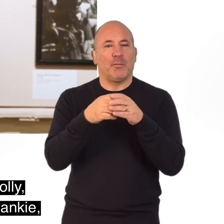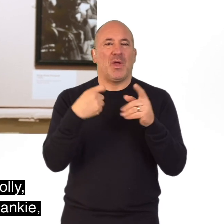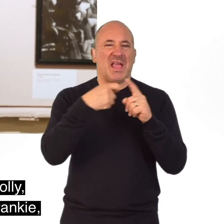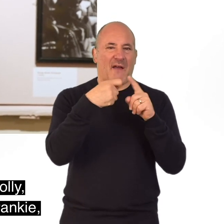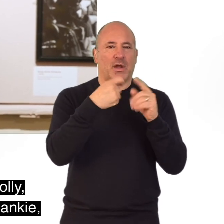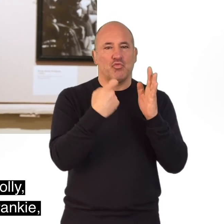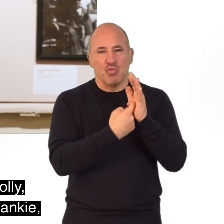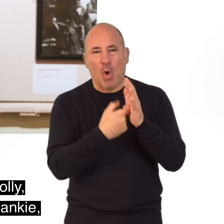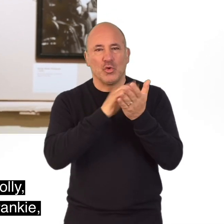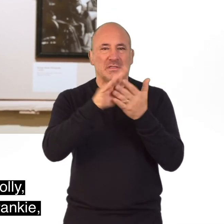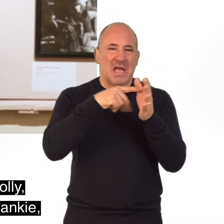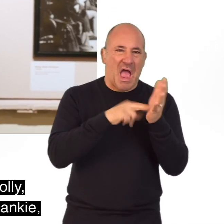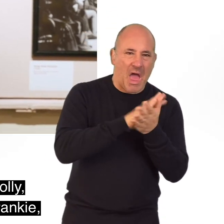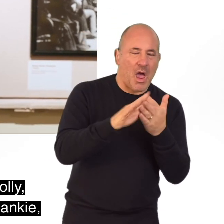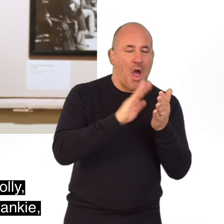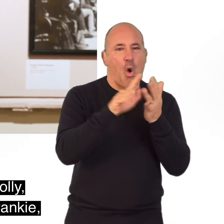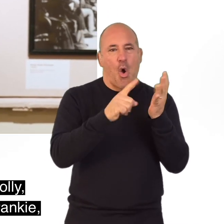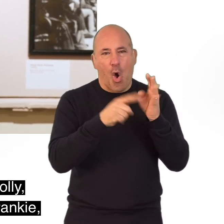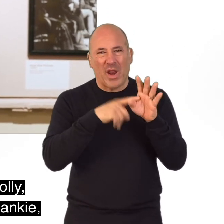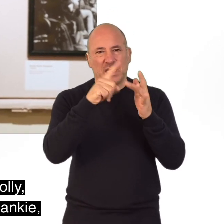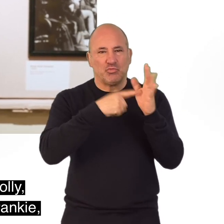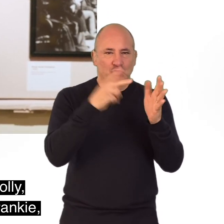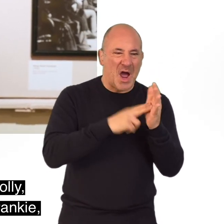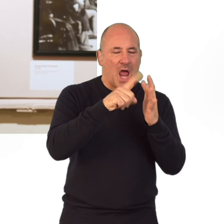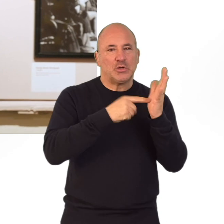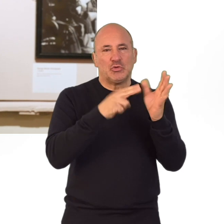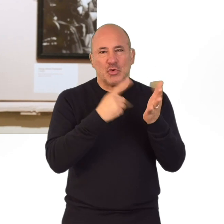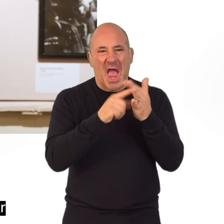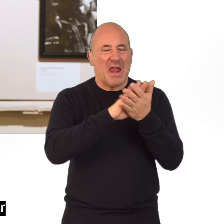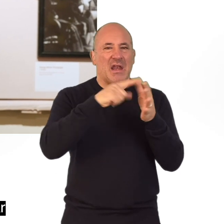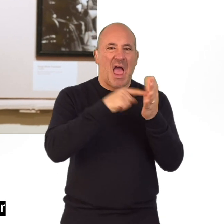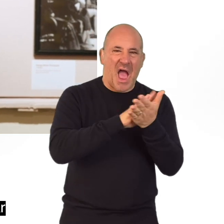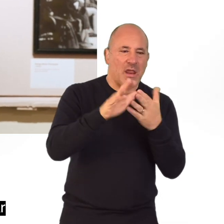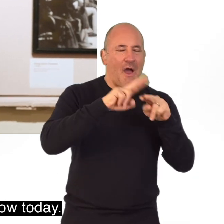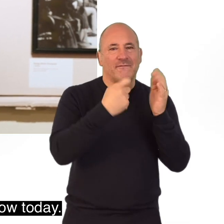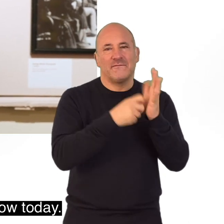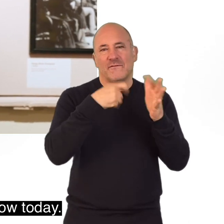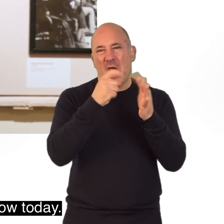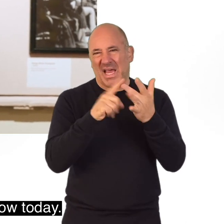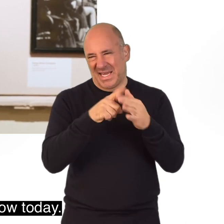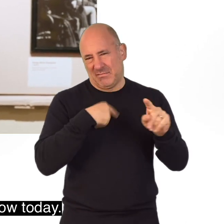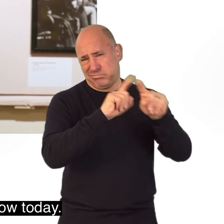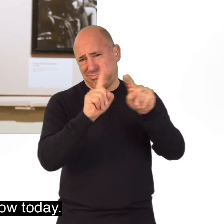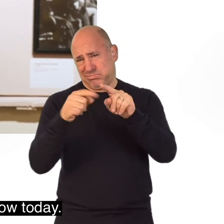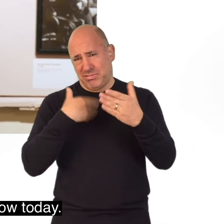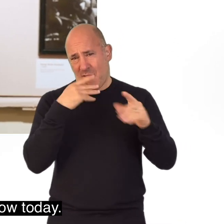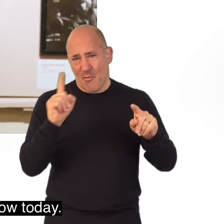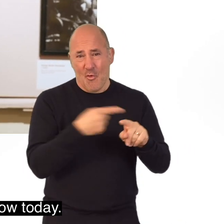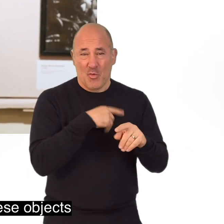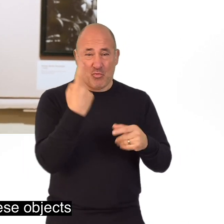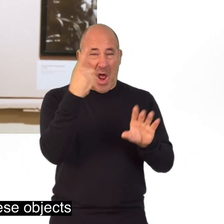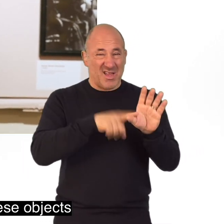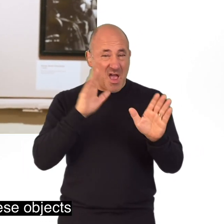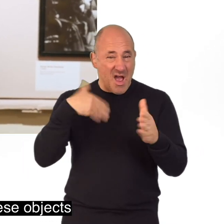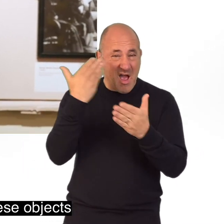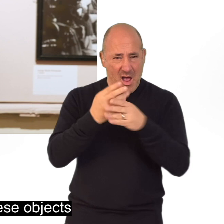Rose, Hannah, Holly, Jan, Jane, Hannah and Frankie, who spent over a year researching the objects on show today. The